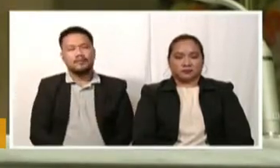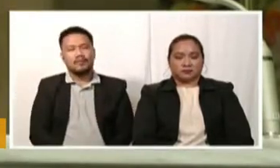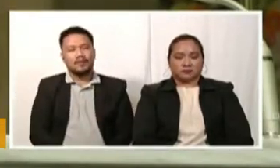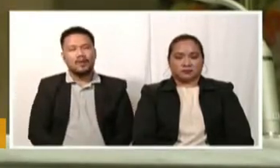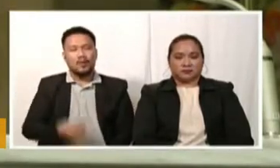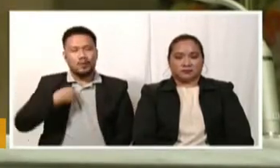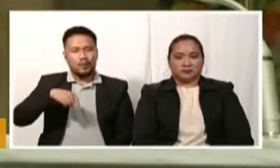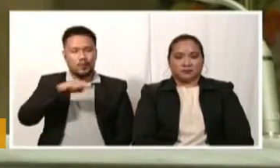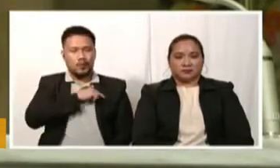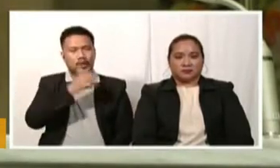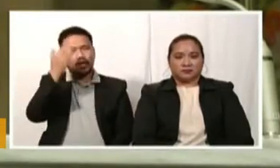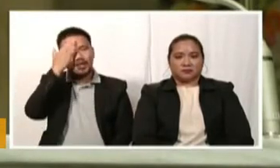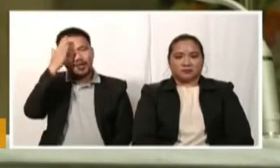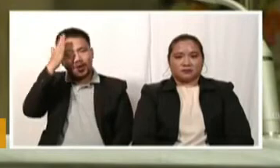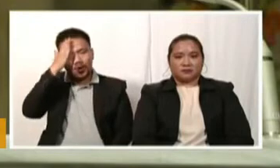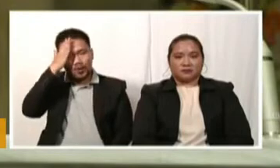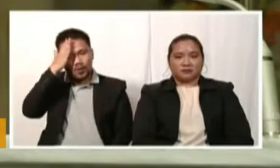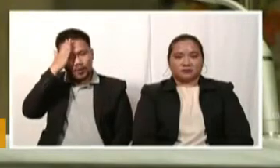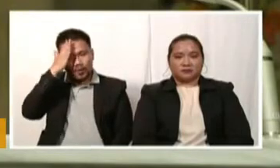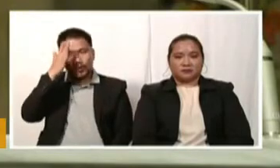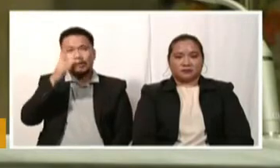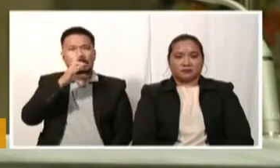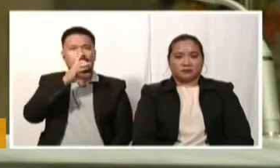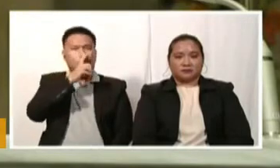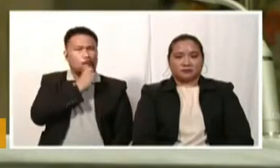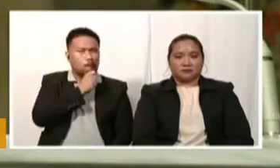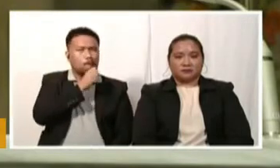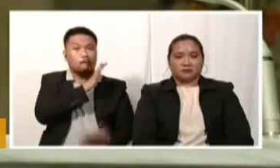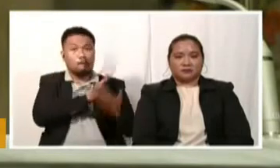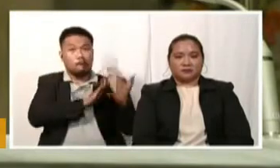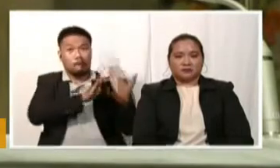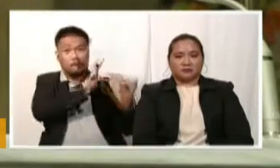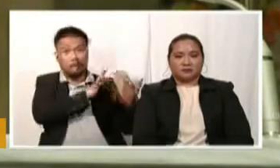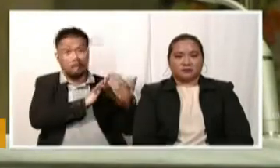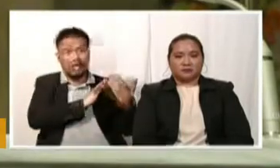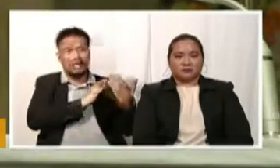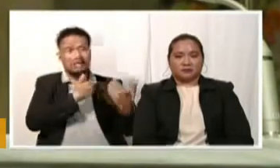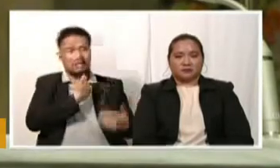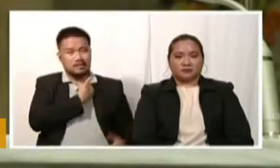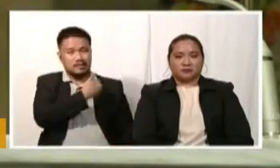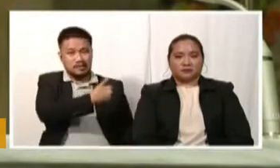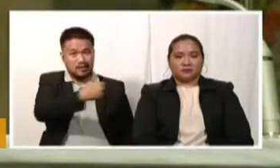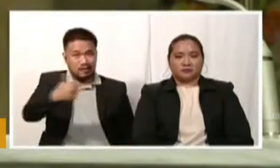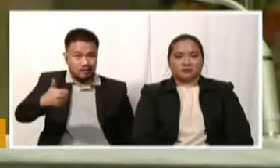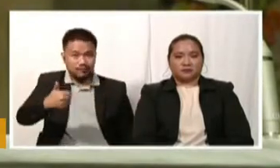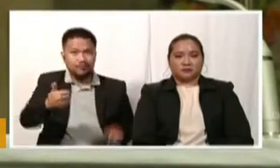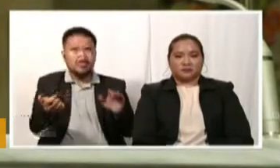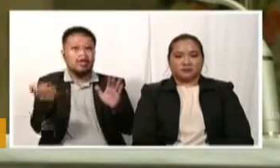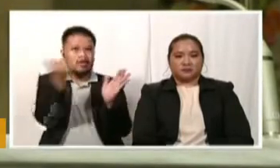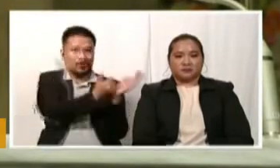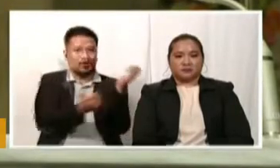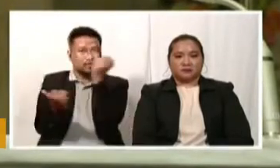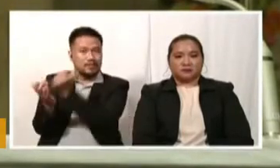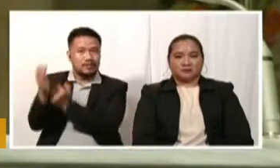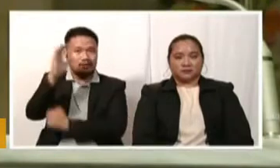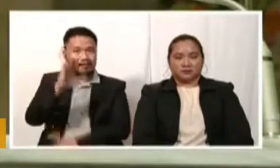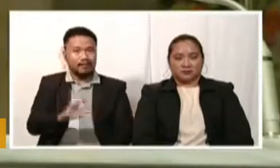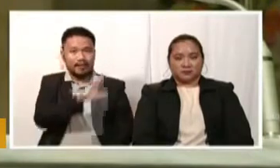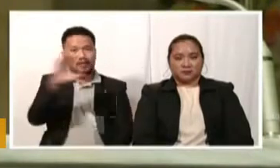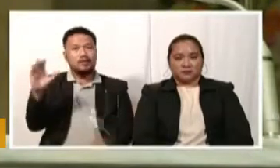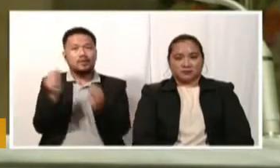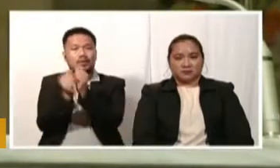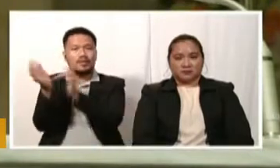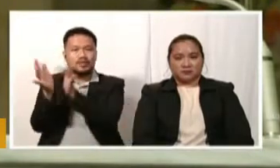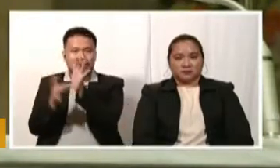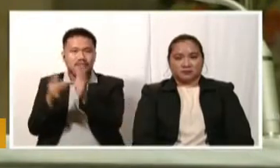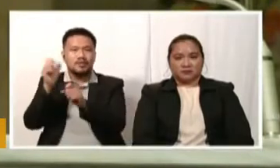We know that our old self was crucified with him, so that